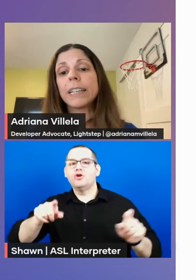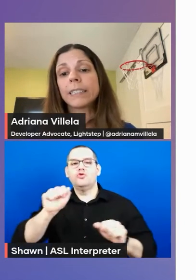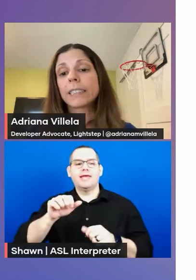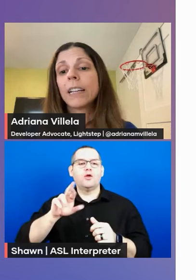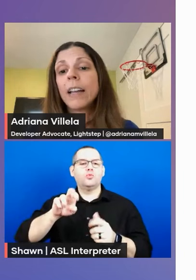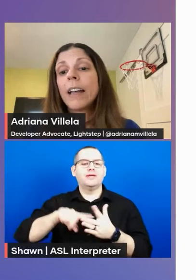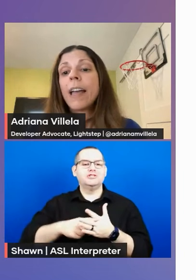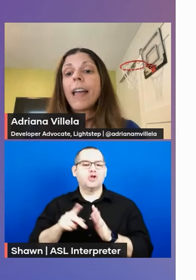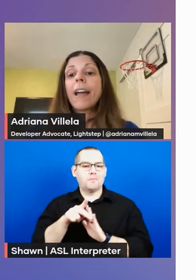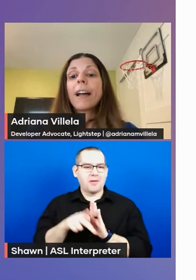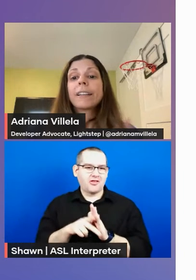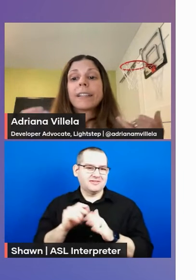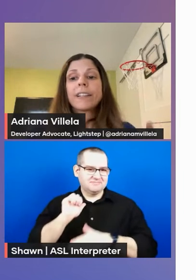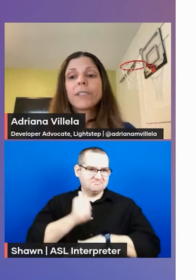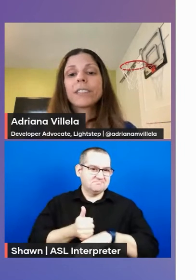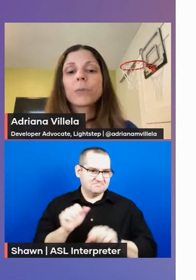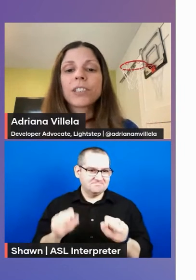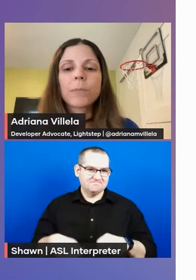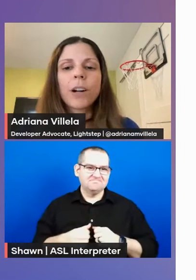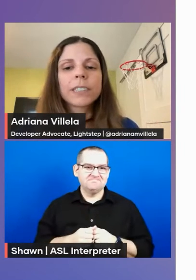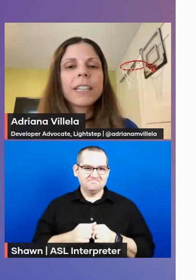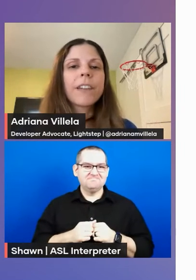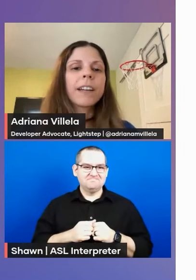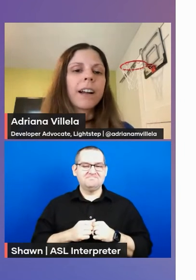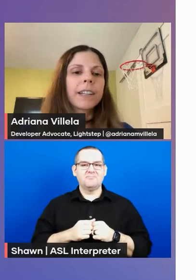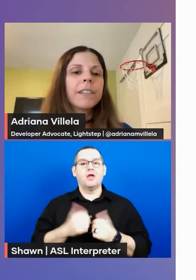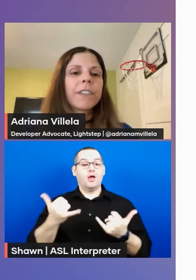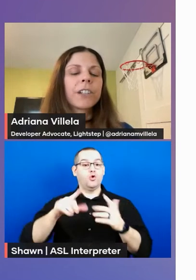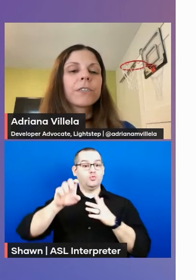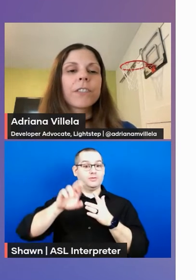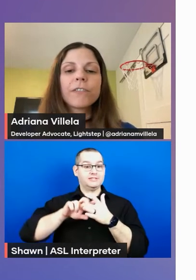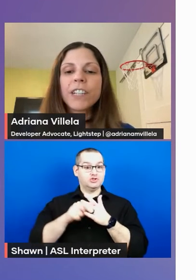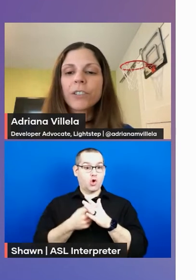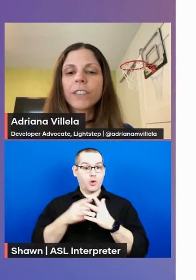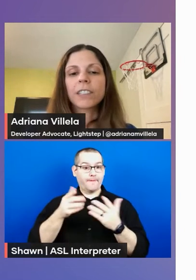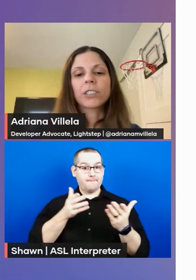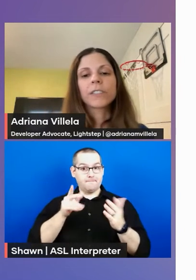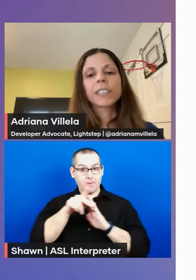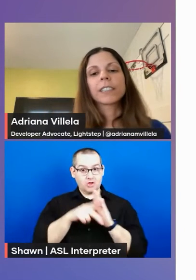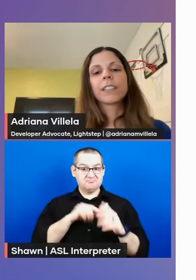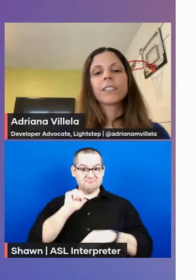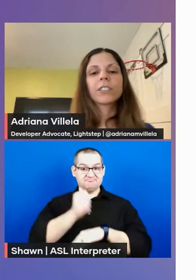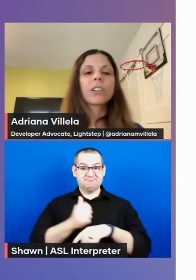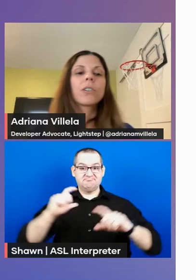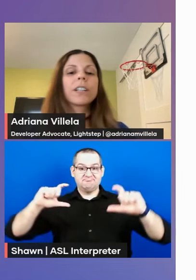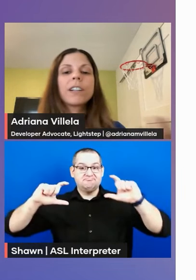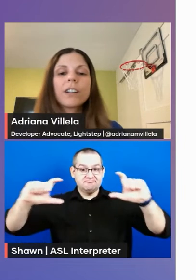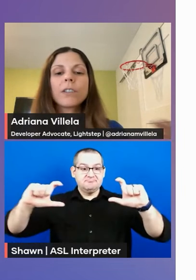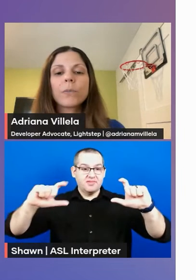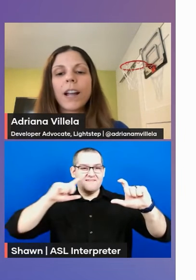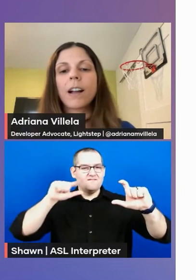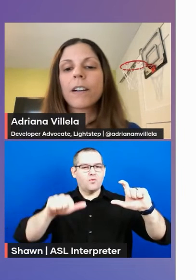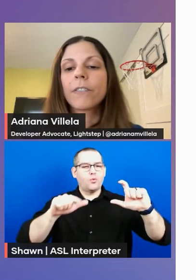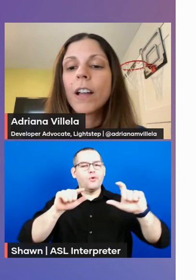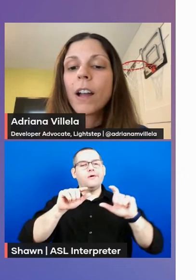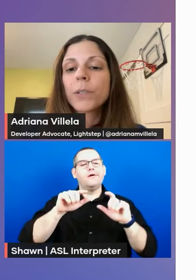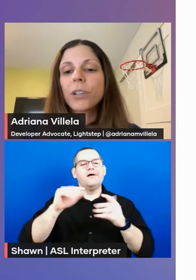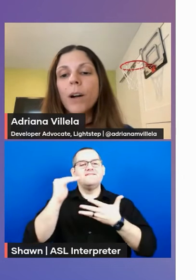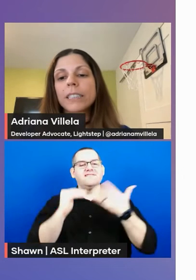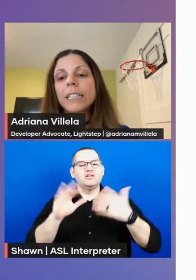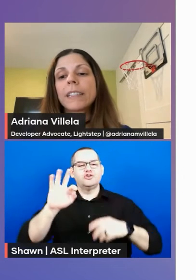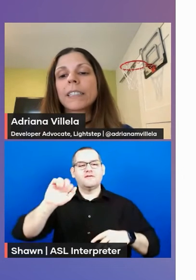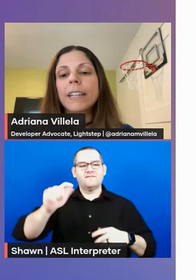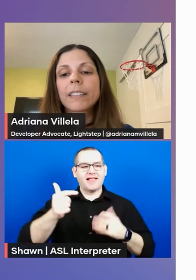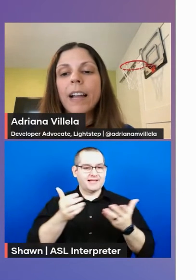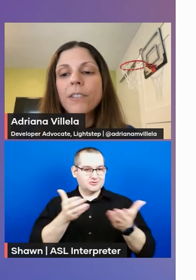into place. And here is the restart policy that I configured for the feature flag service. So here we have